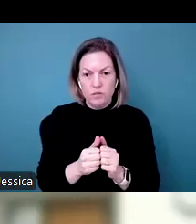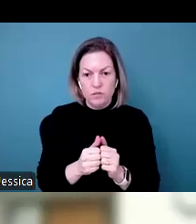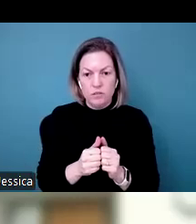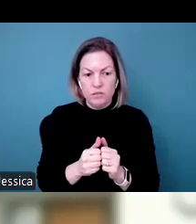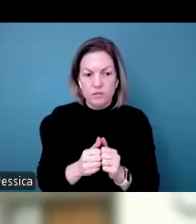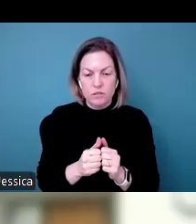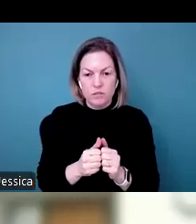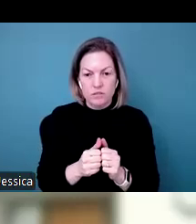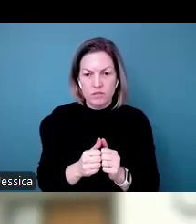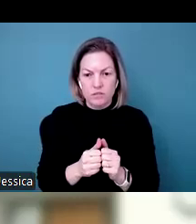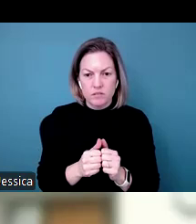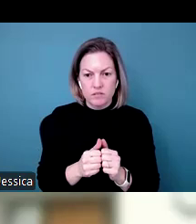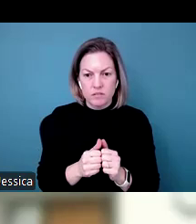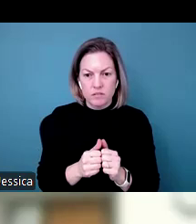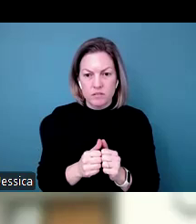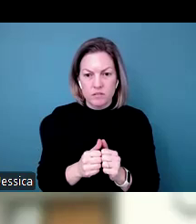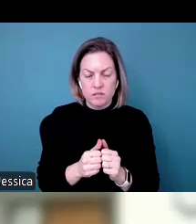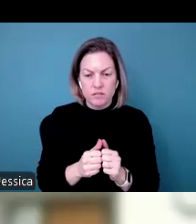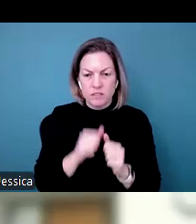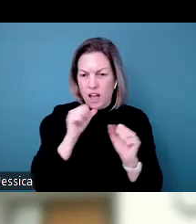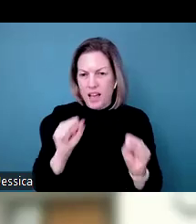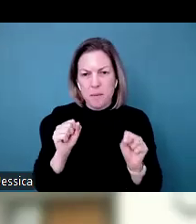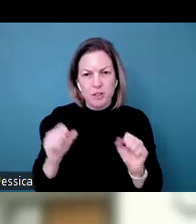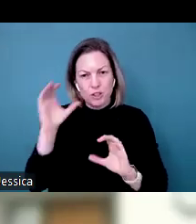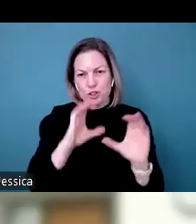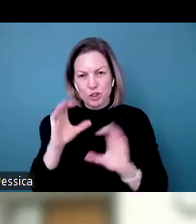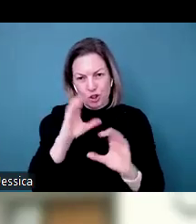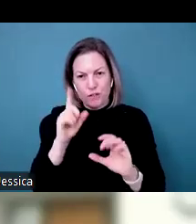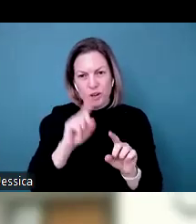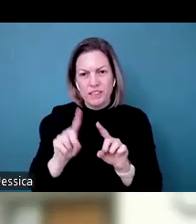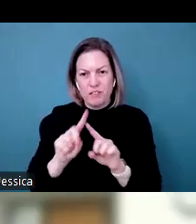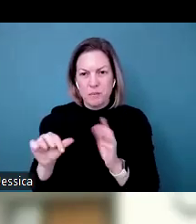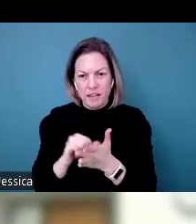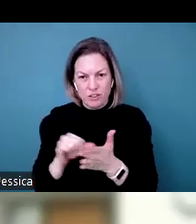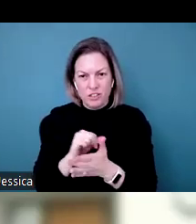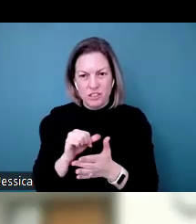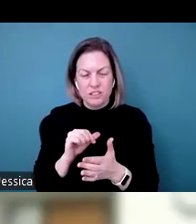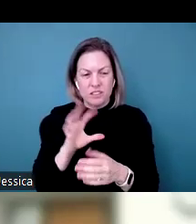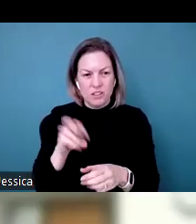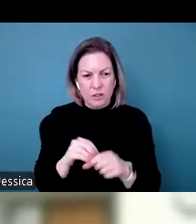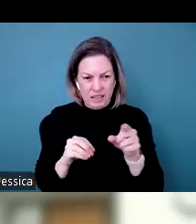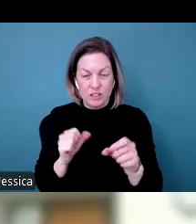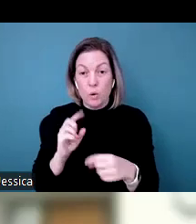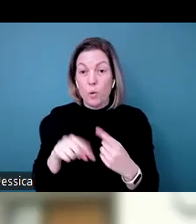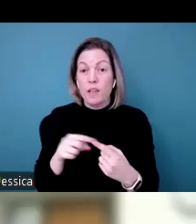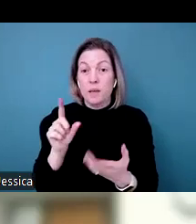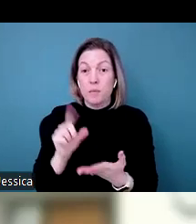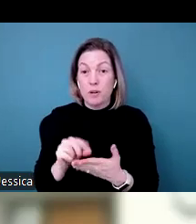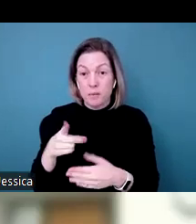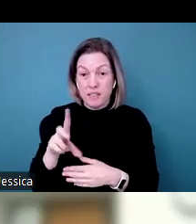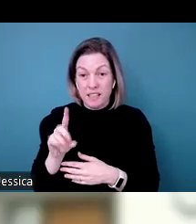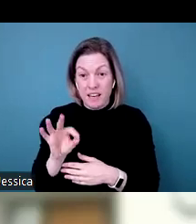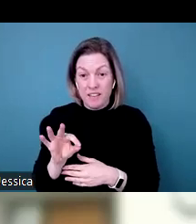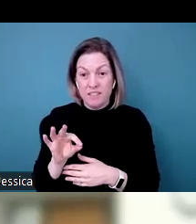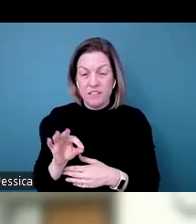unsearchable option with many different pages associated with it. So when they print out the PDF, it could be a large stack